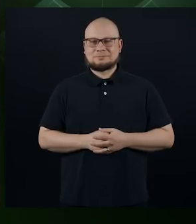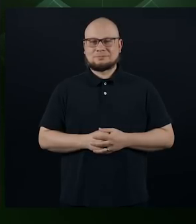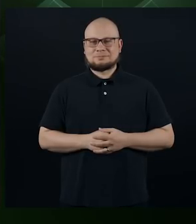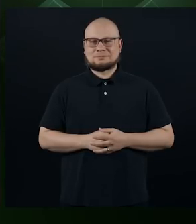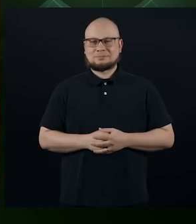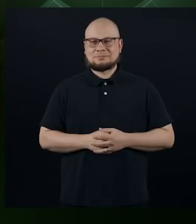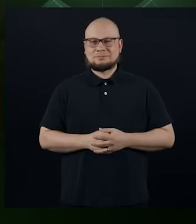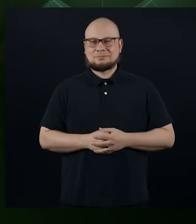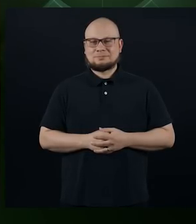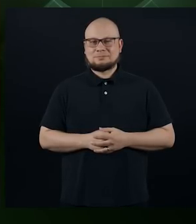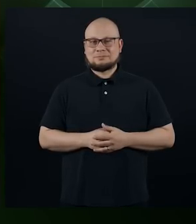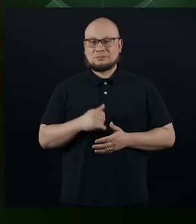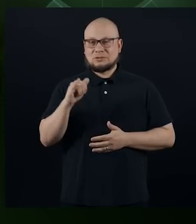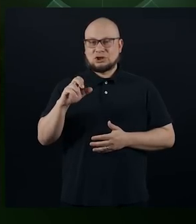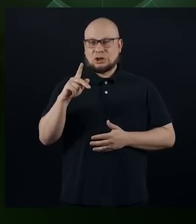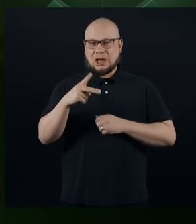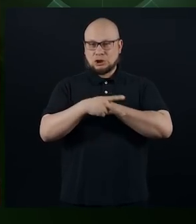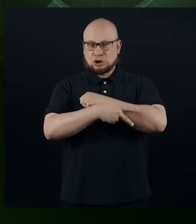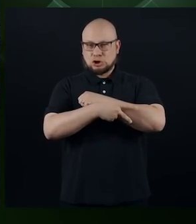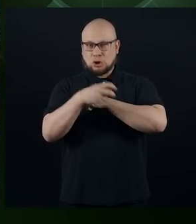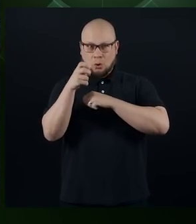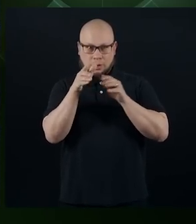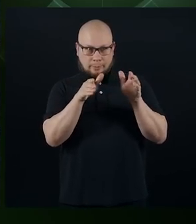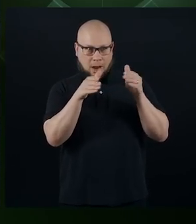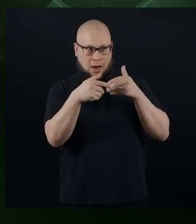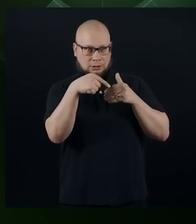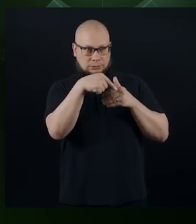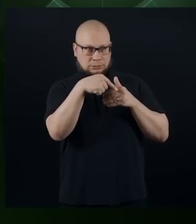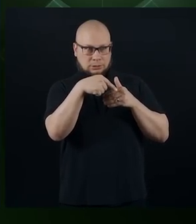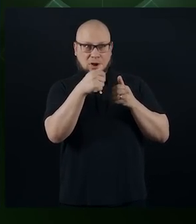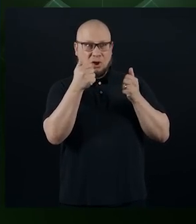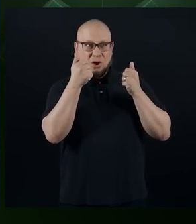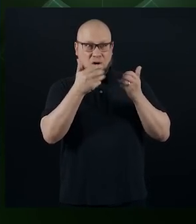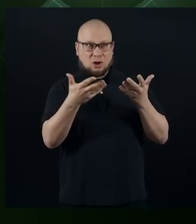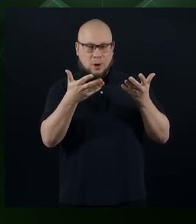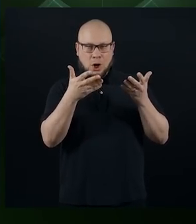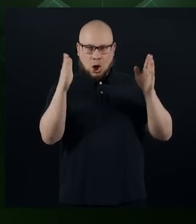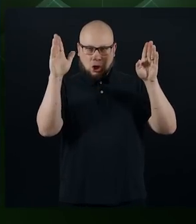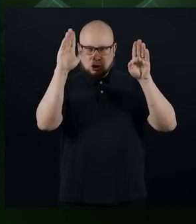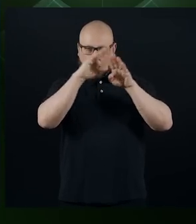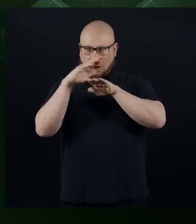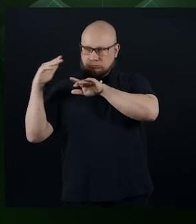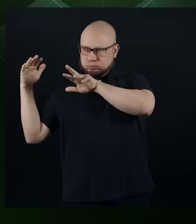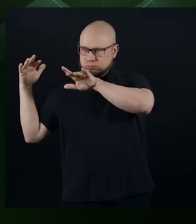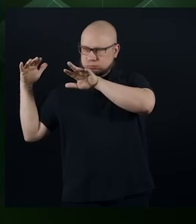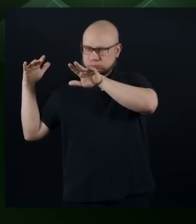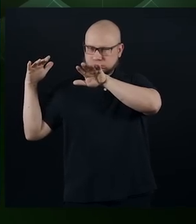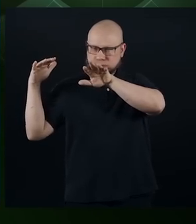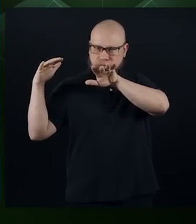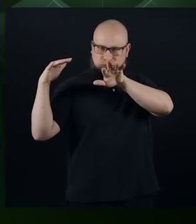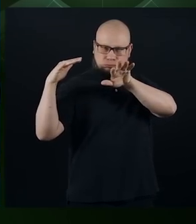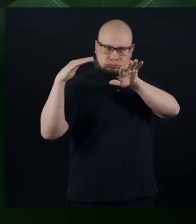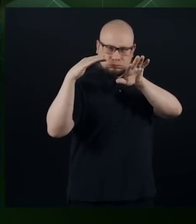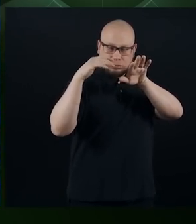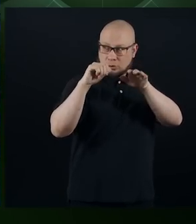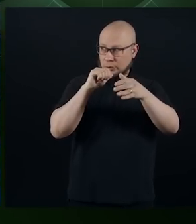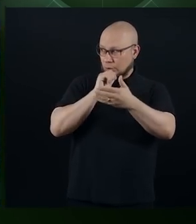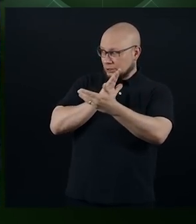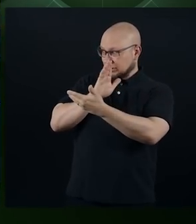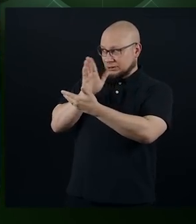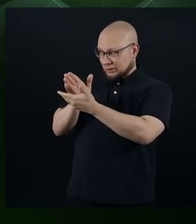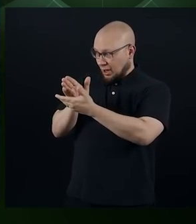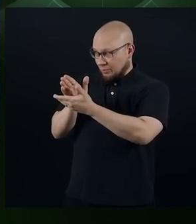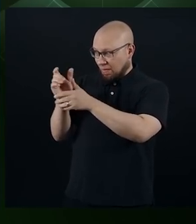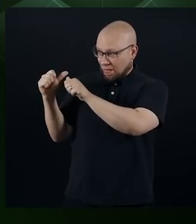Because of the treasure Jack stole, a darkness followed him here. And if it's not stopped, this world will sink